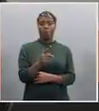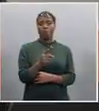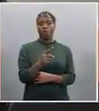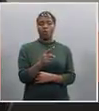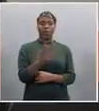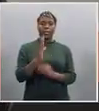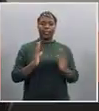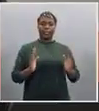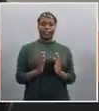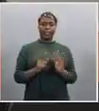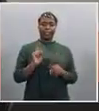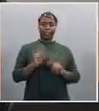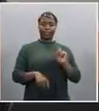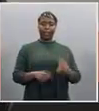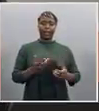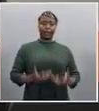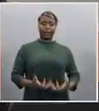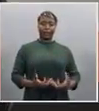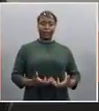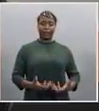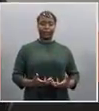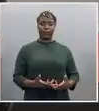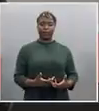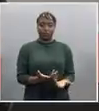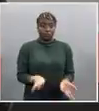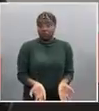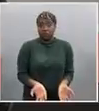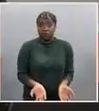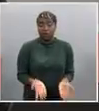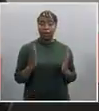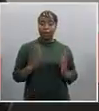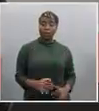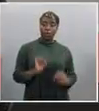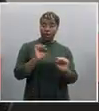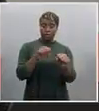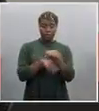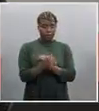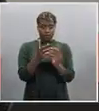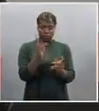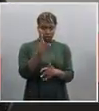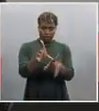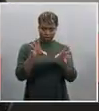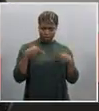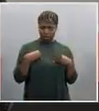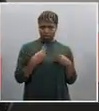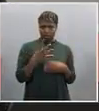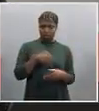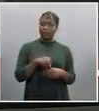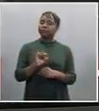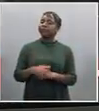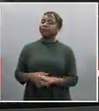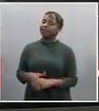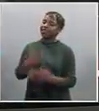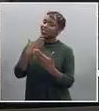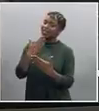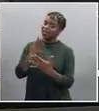being fairly small and light. That's an advantage you have, and you should be allowed to participate on that basis. Well, thank you very much for